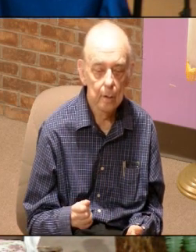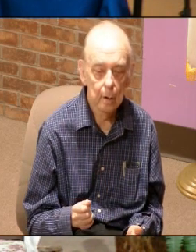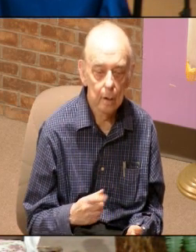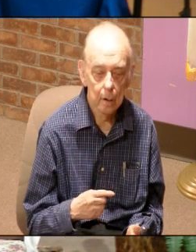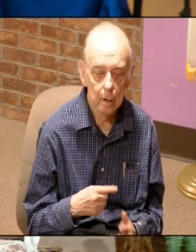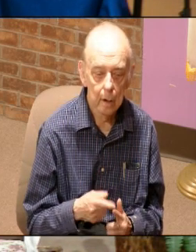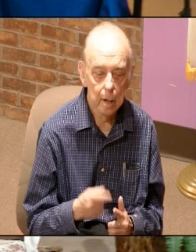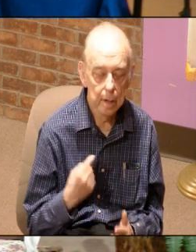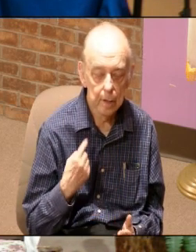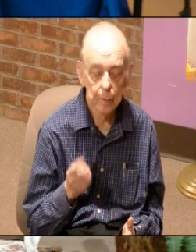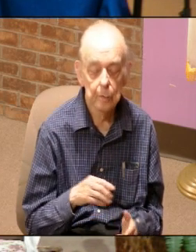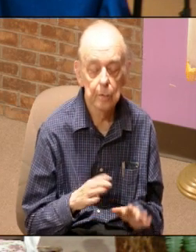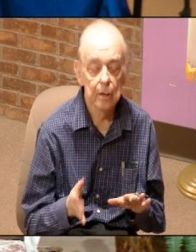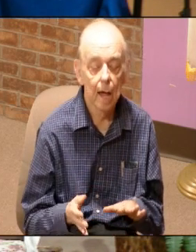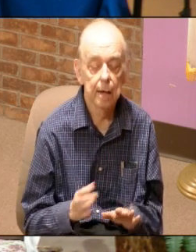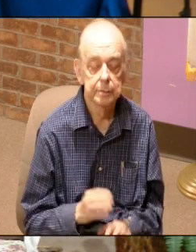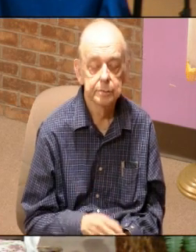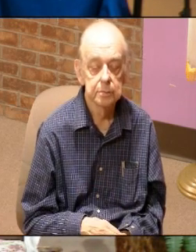and then we're going to die